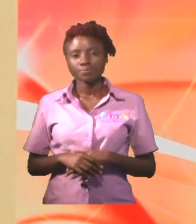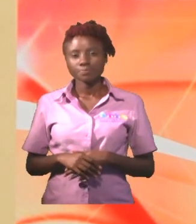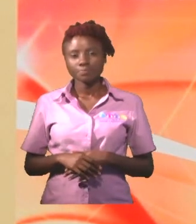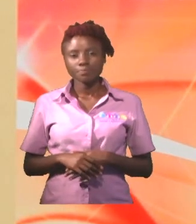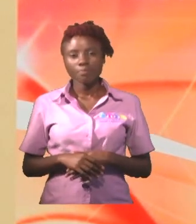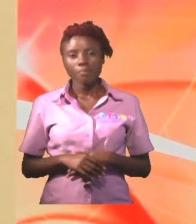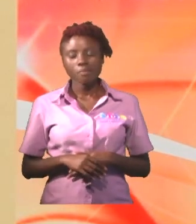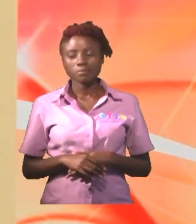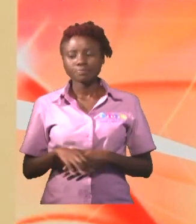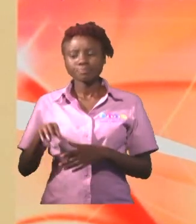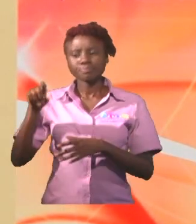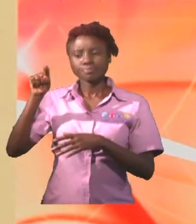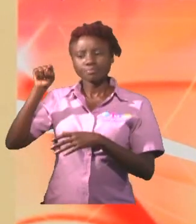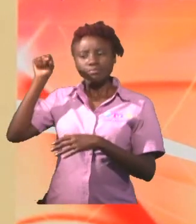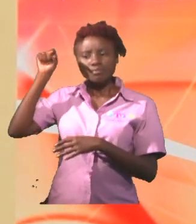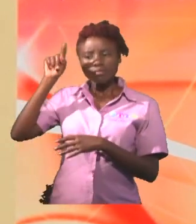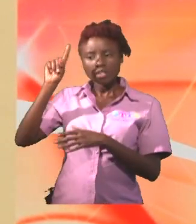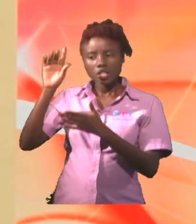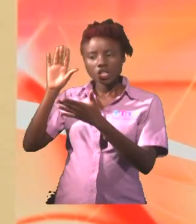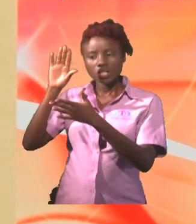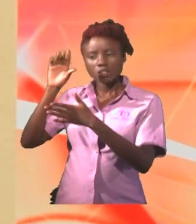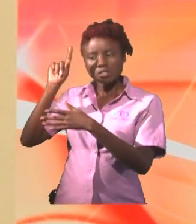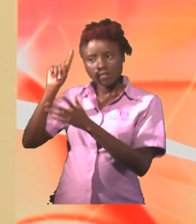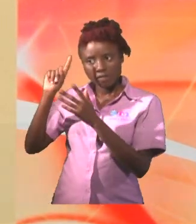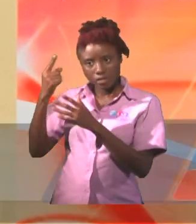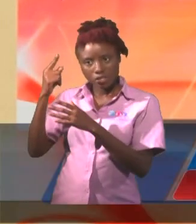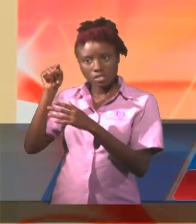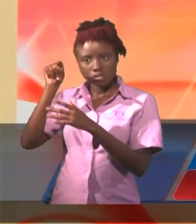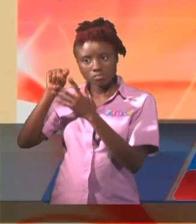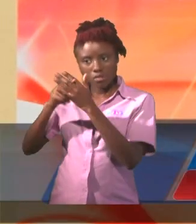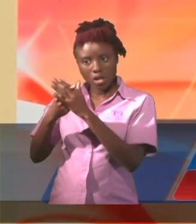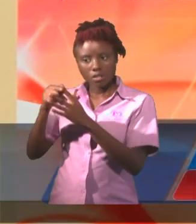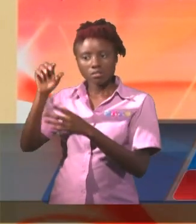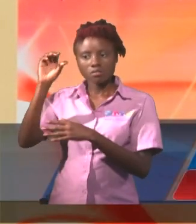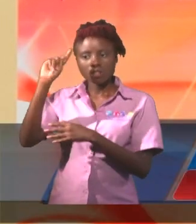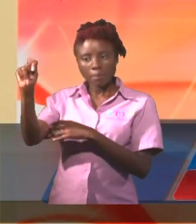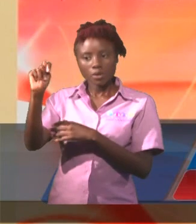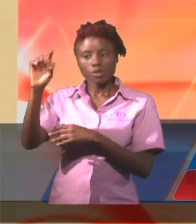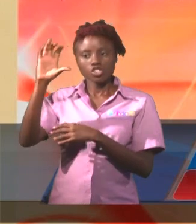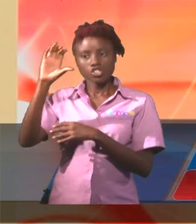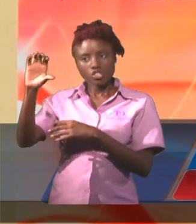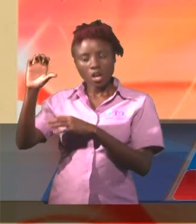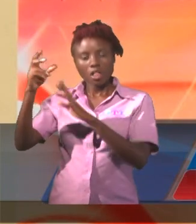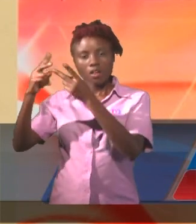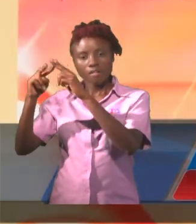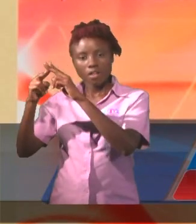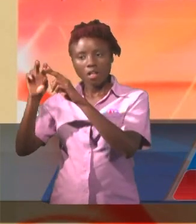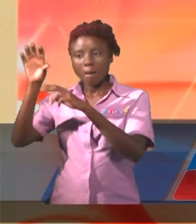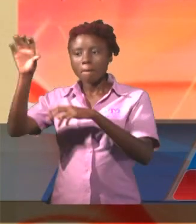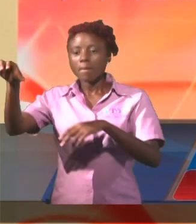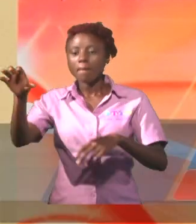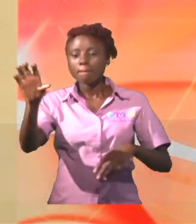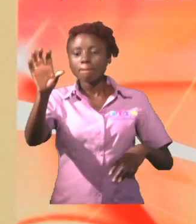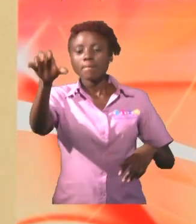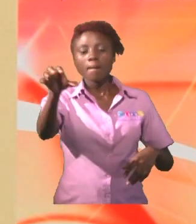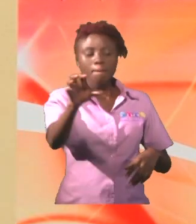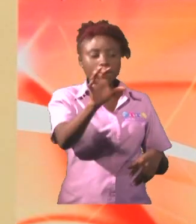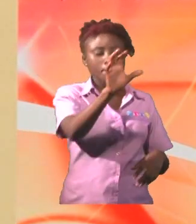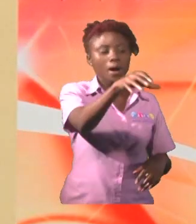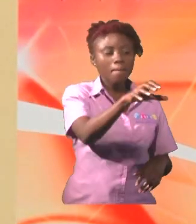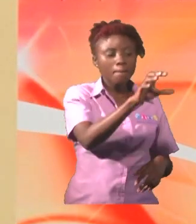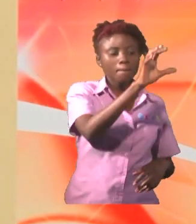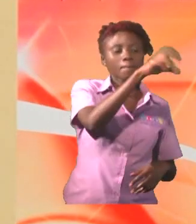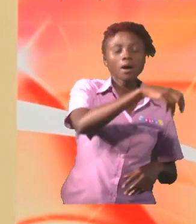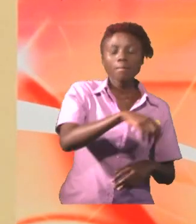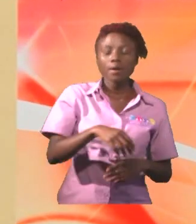these initiatives all over this country, it means then that TNTech will no longer have to generate